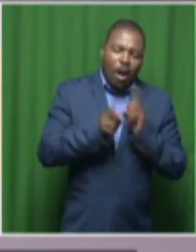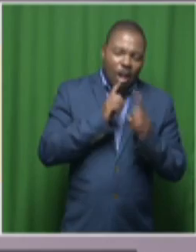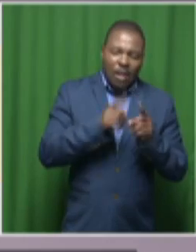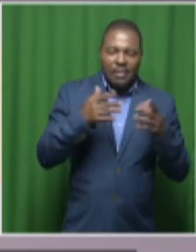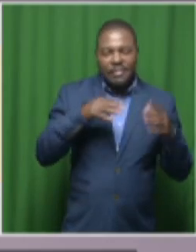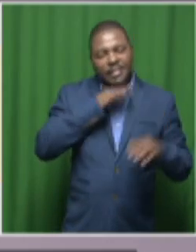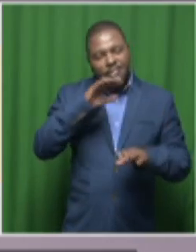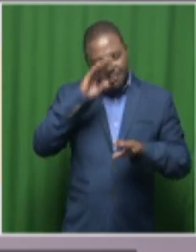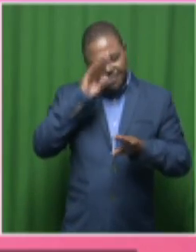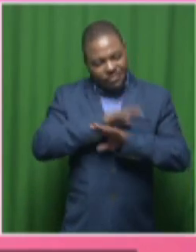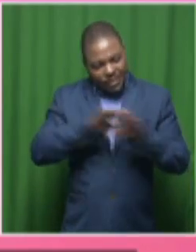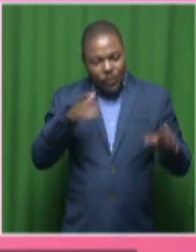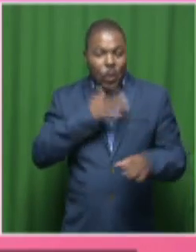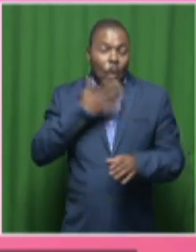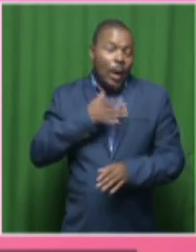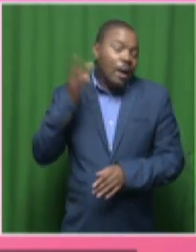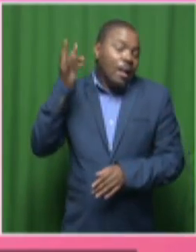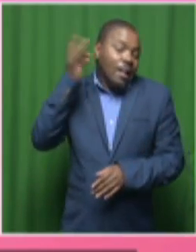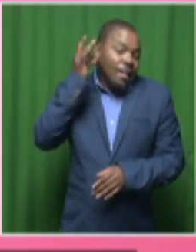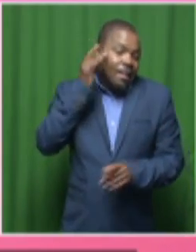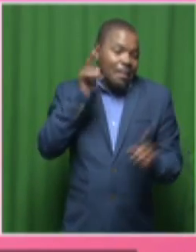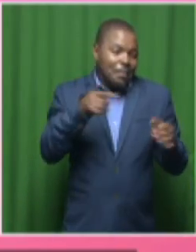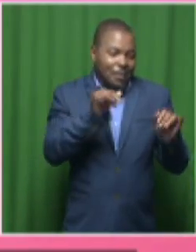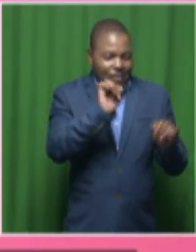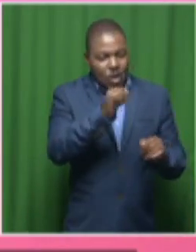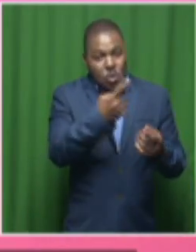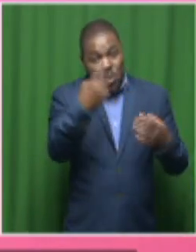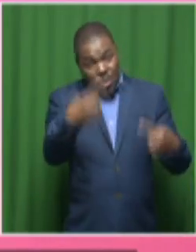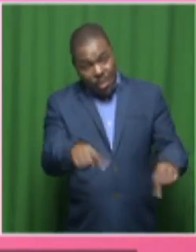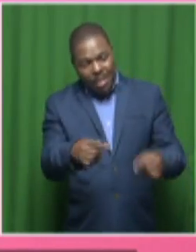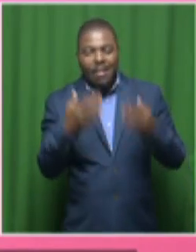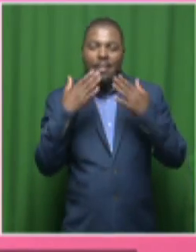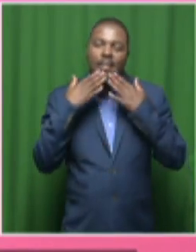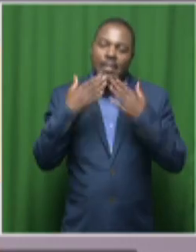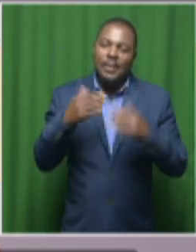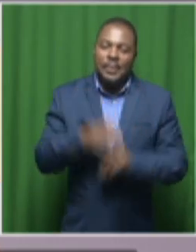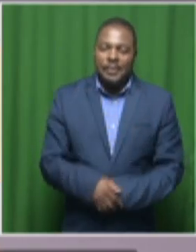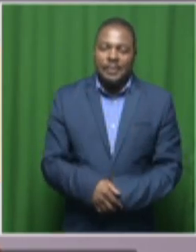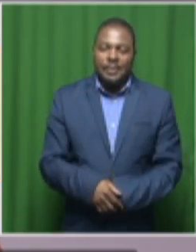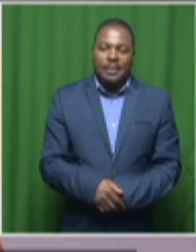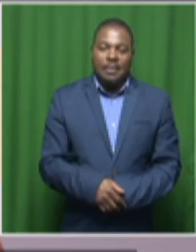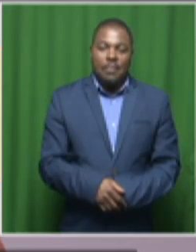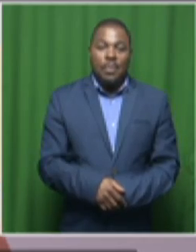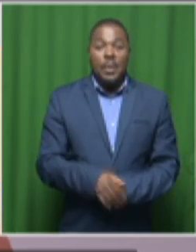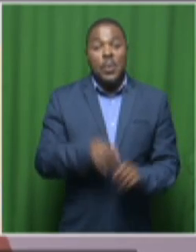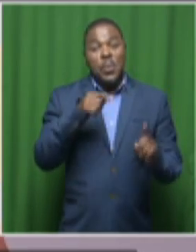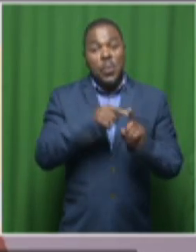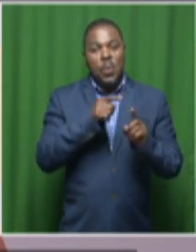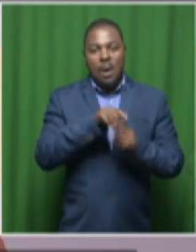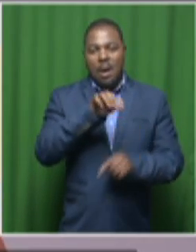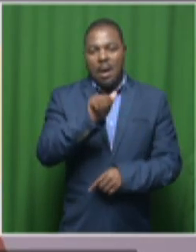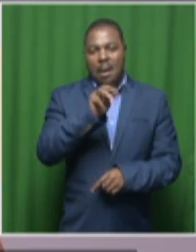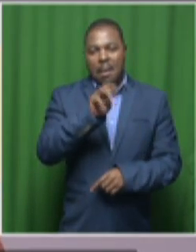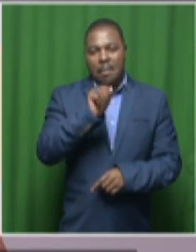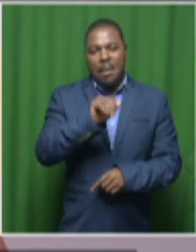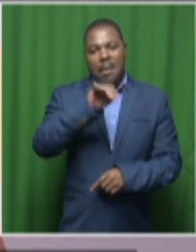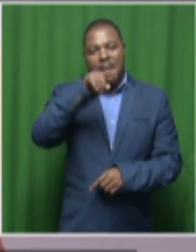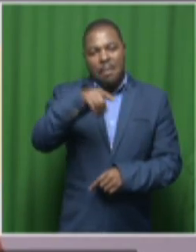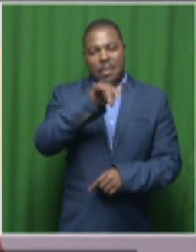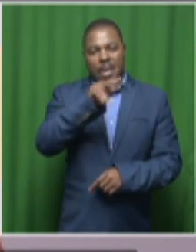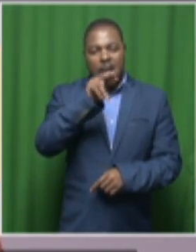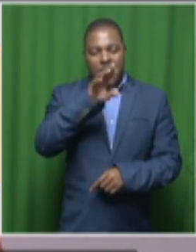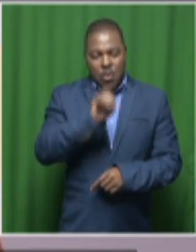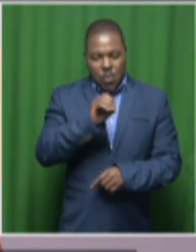the sound. We are dying to hear the sound. All the best, man. Thank you so much for joining us this morning. Thanks for having me, bro. Great stuff. That was one of the pioneers of Amapiano, a genre that is